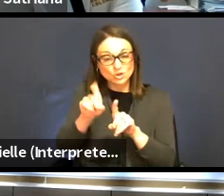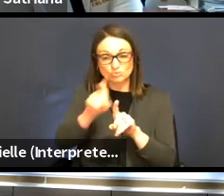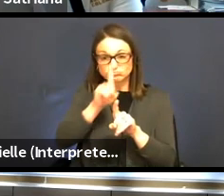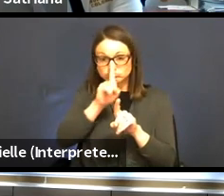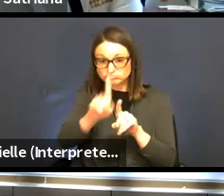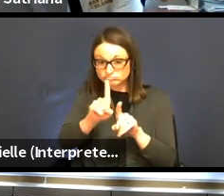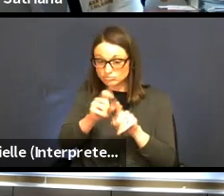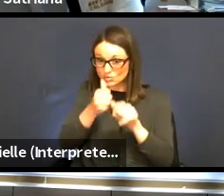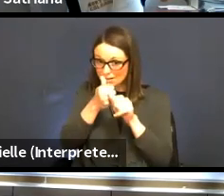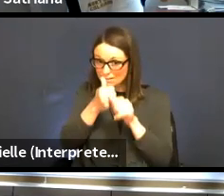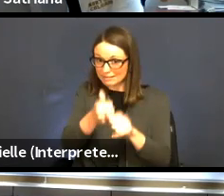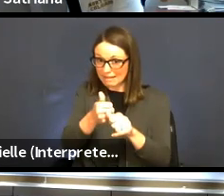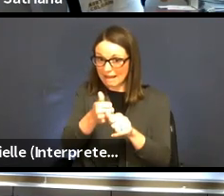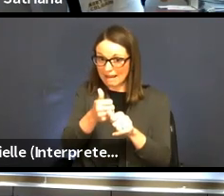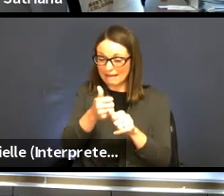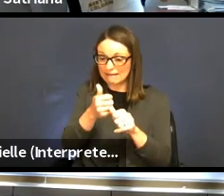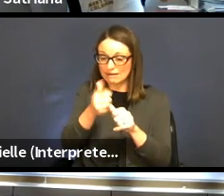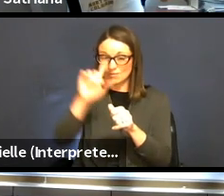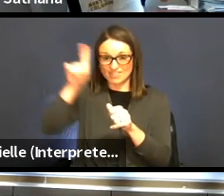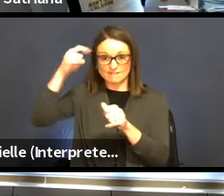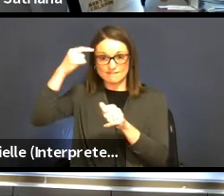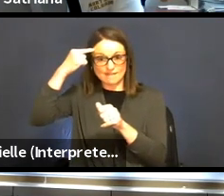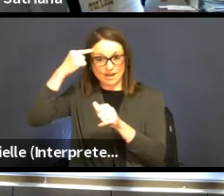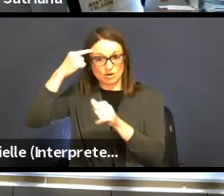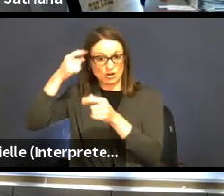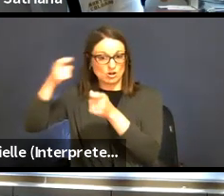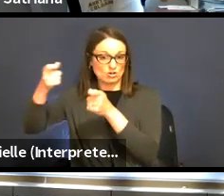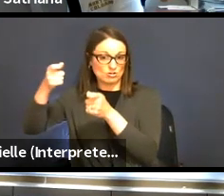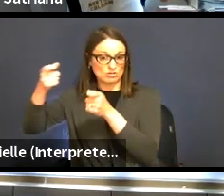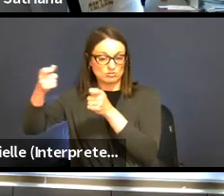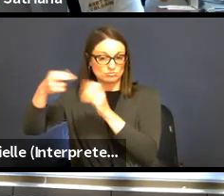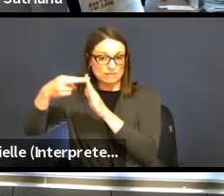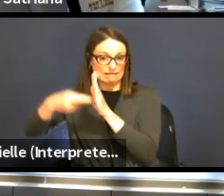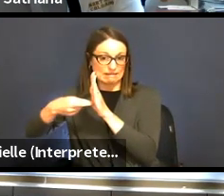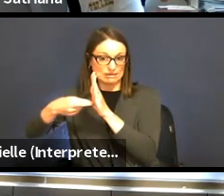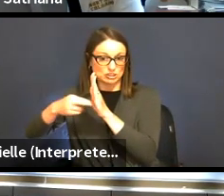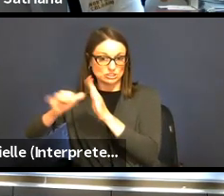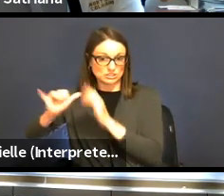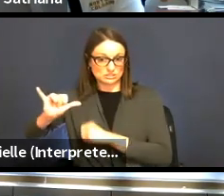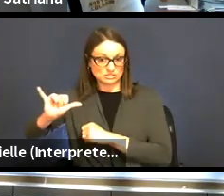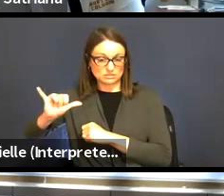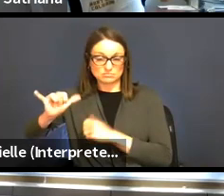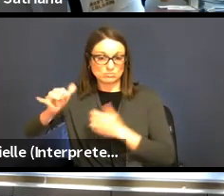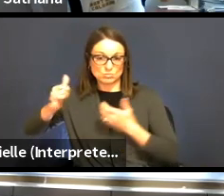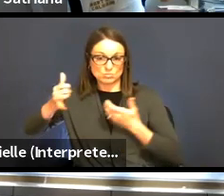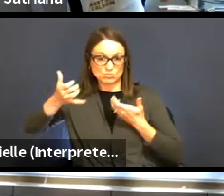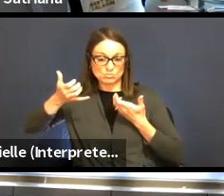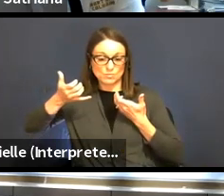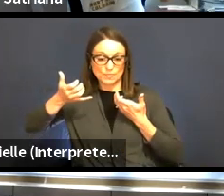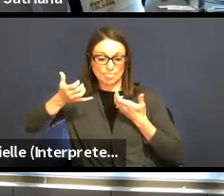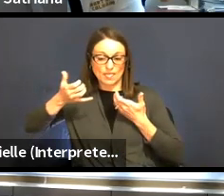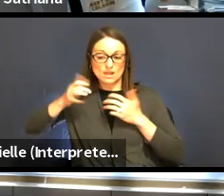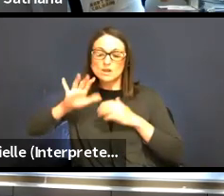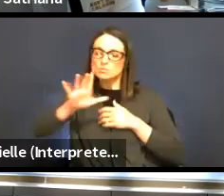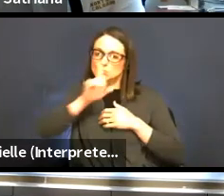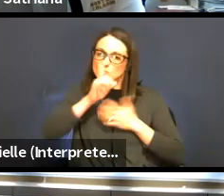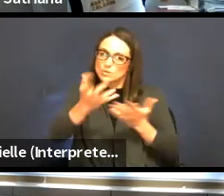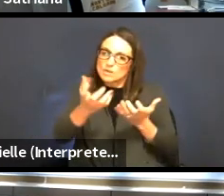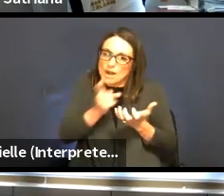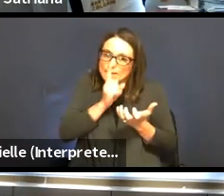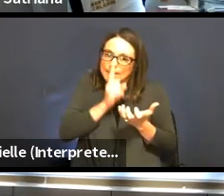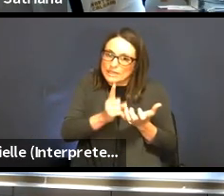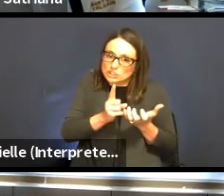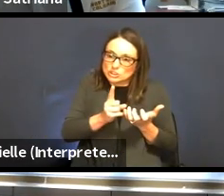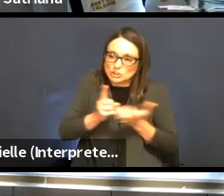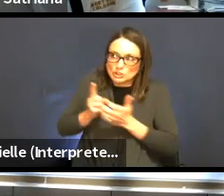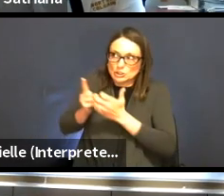complying with the federal regulations where we don't where we're mindful of how we